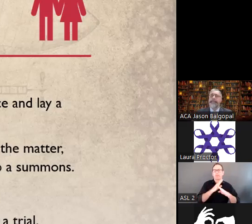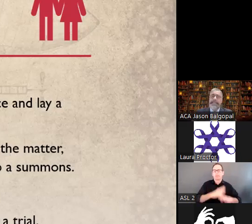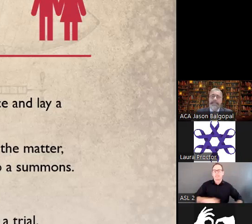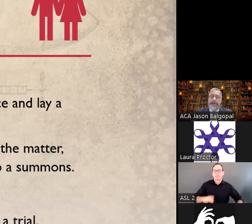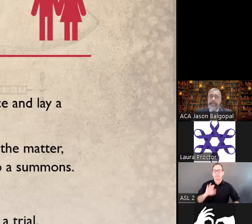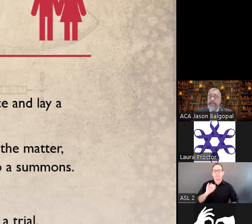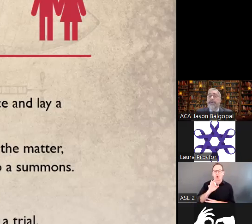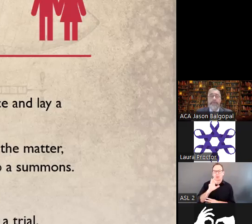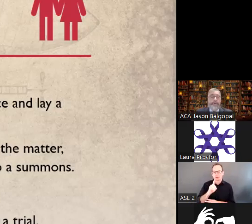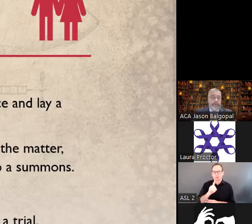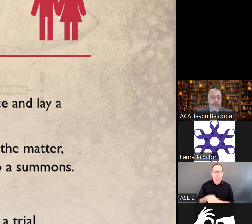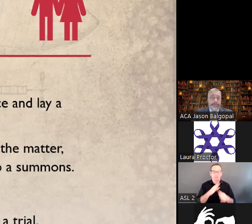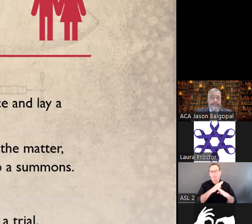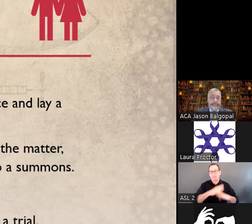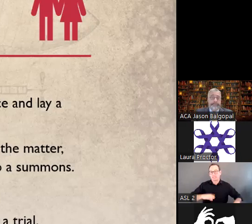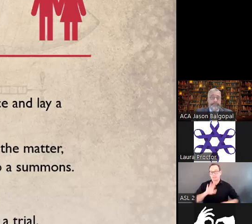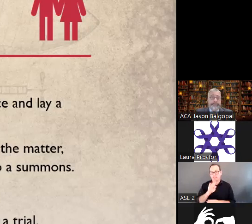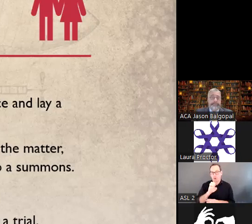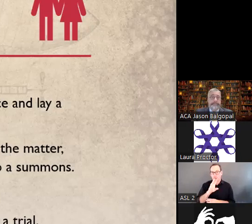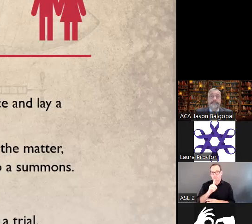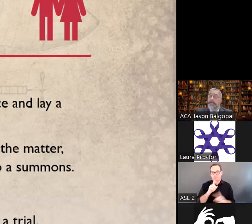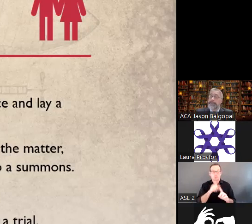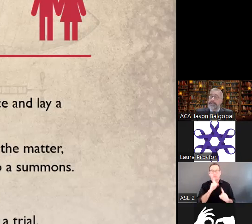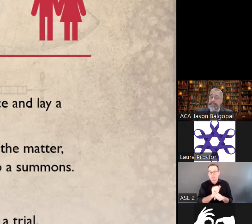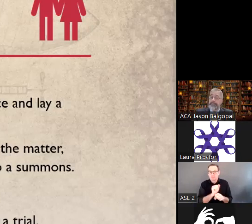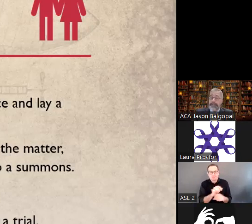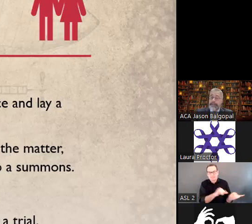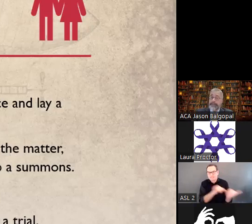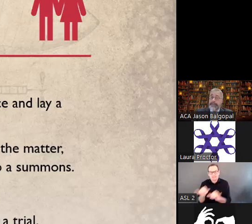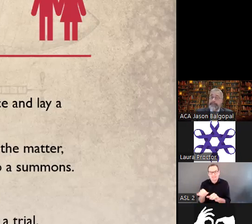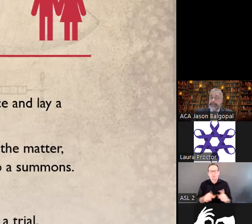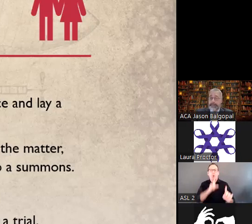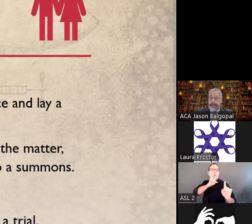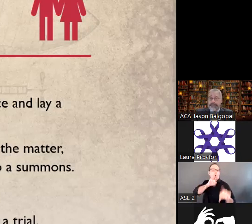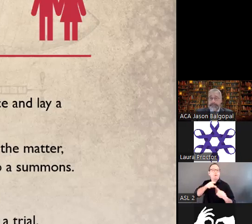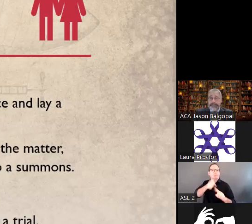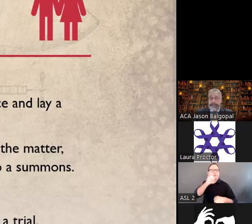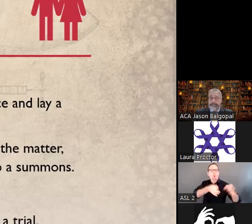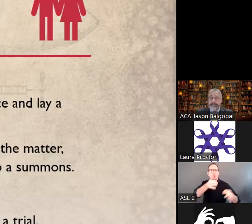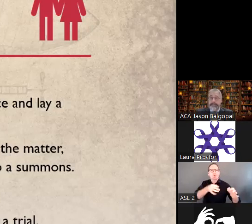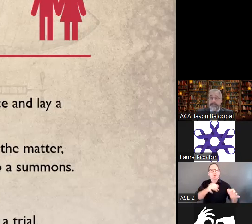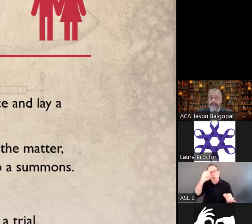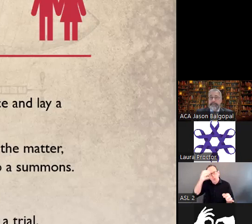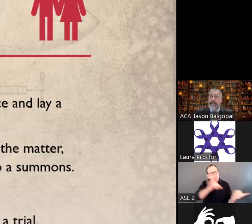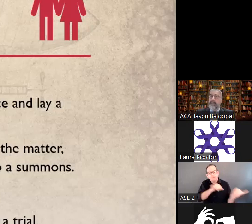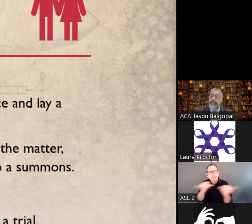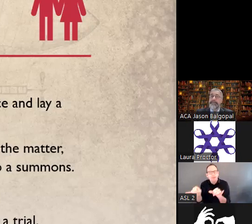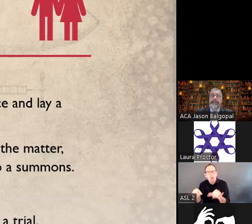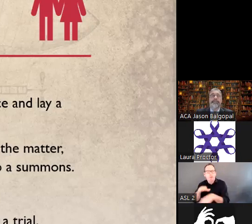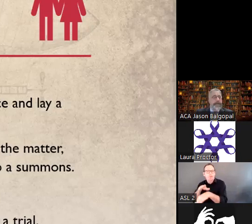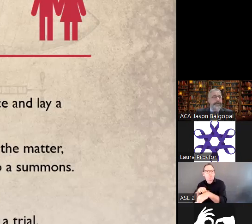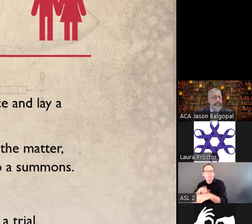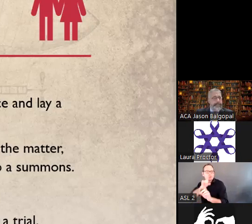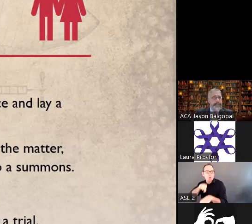Excuse me. A peace bond is an order of the court, much in the same way that a probation order is. However,